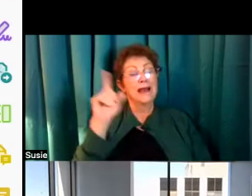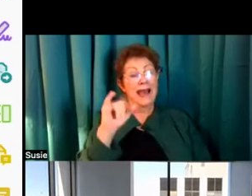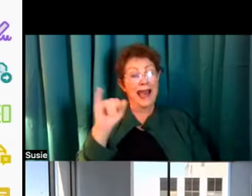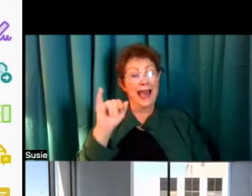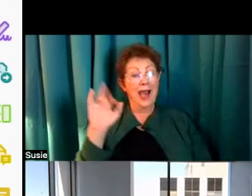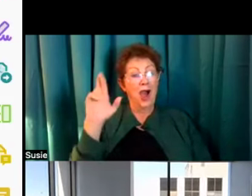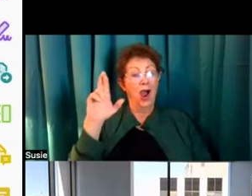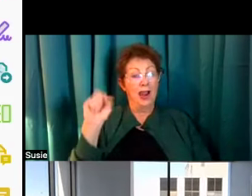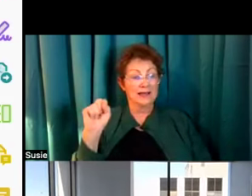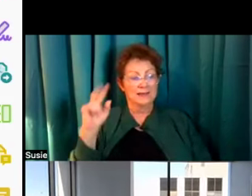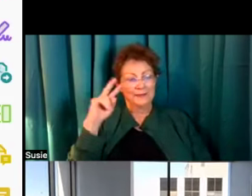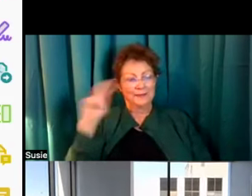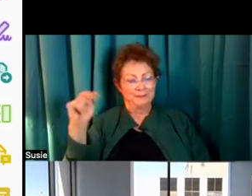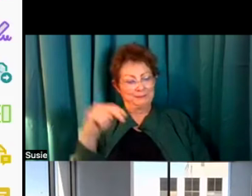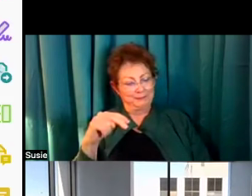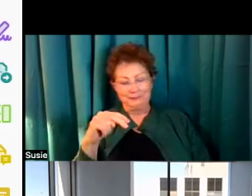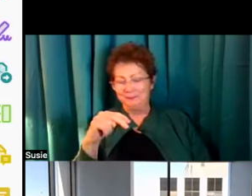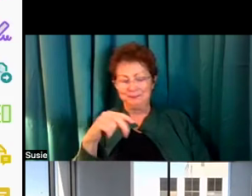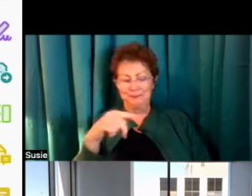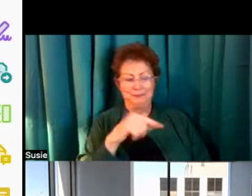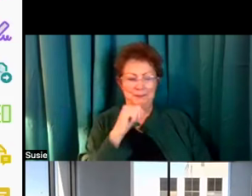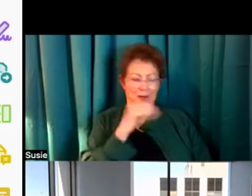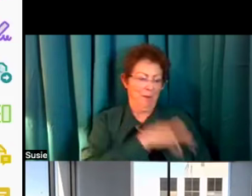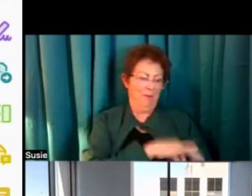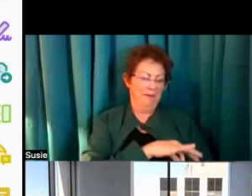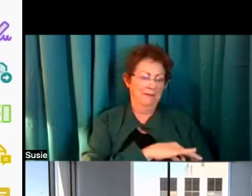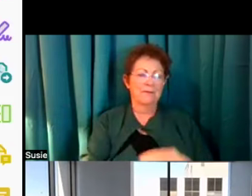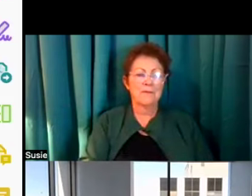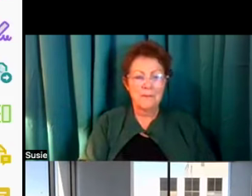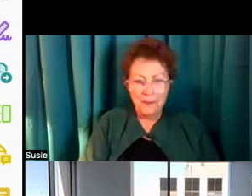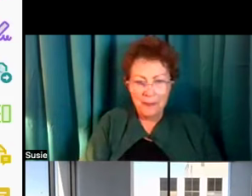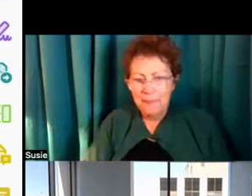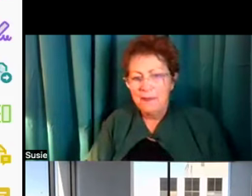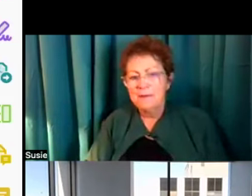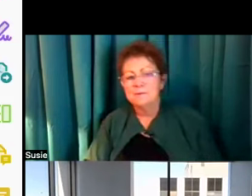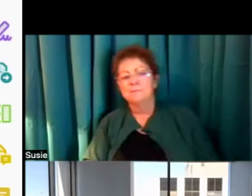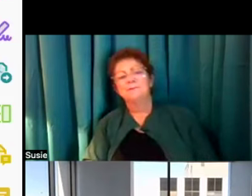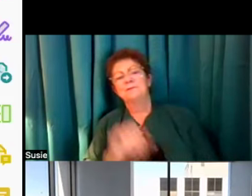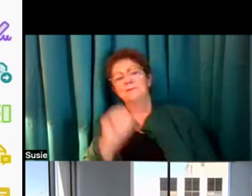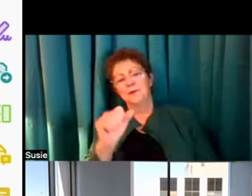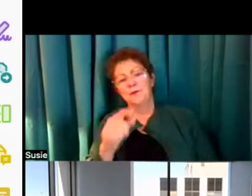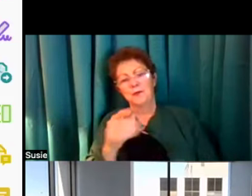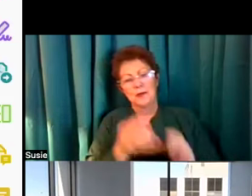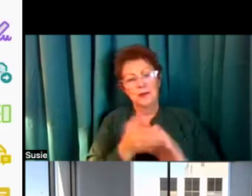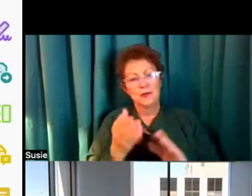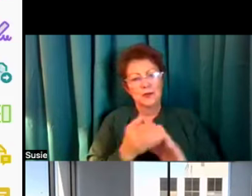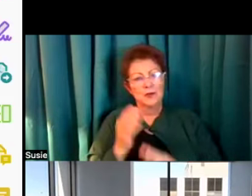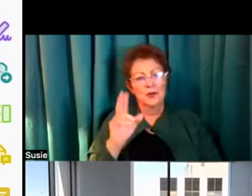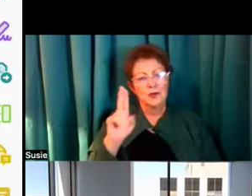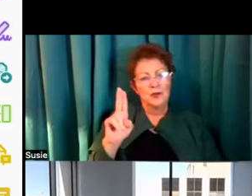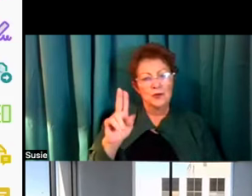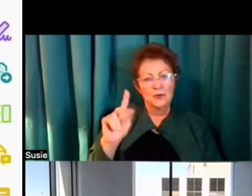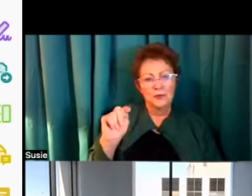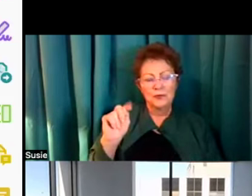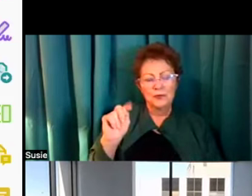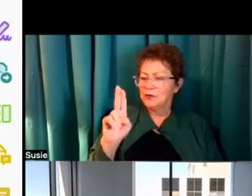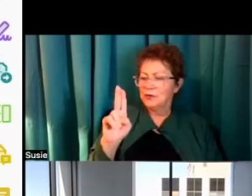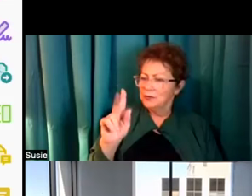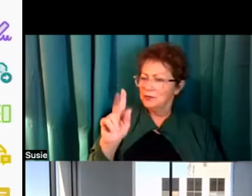at that as effectively a nonprofit, and you could generate UBTI, unrelated business income